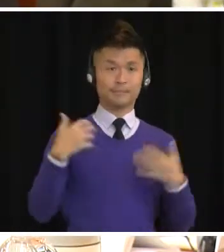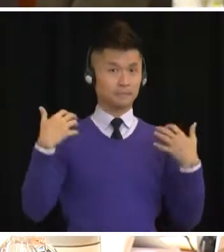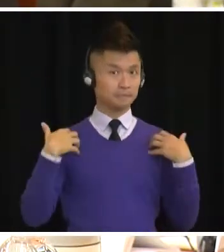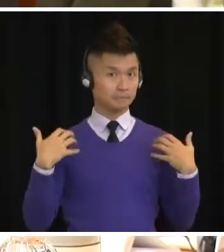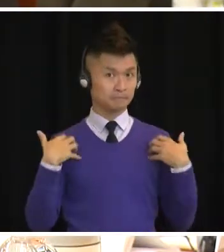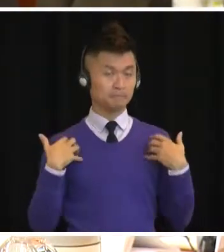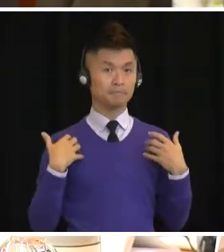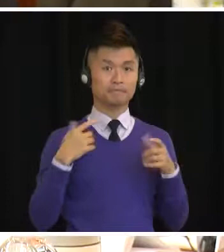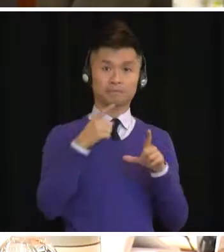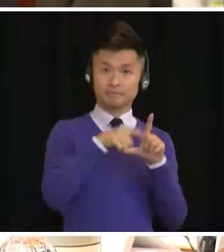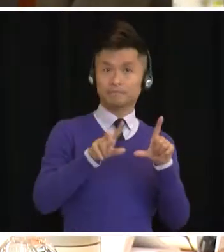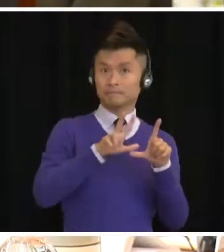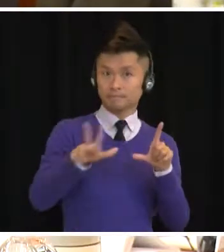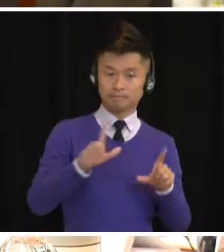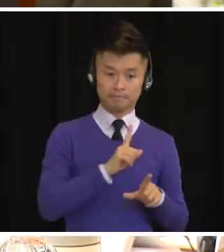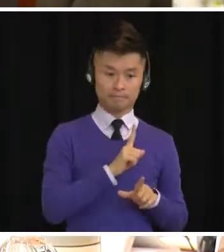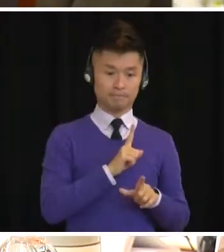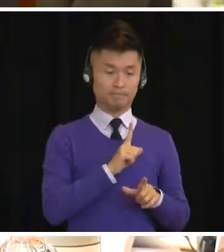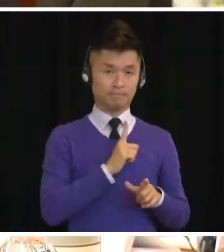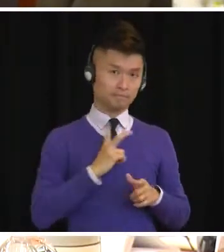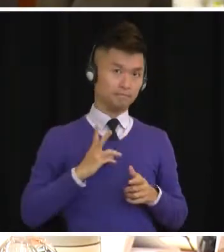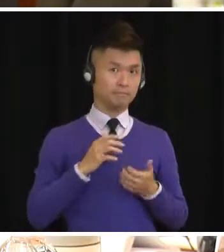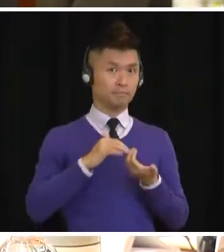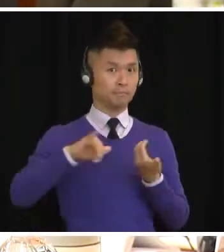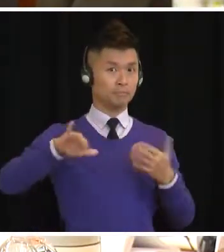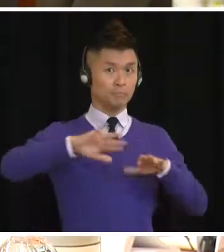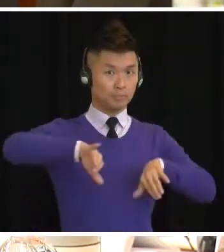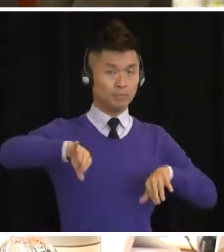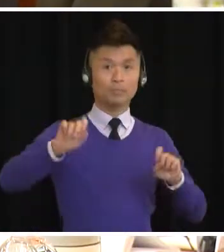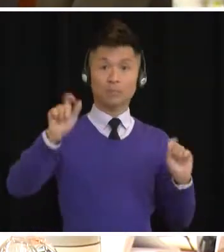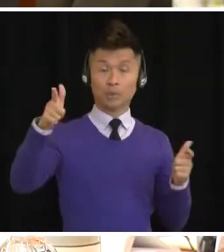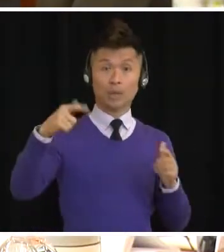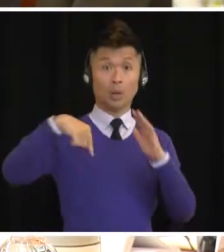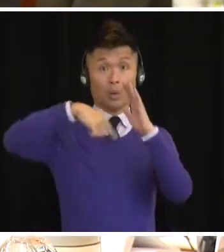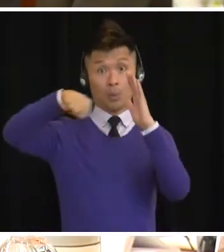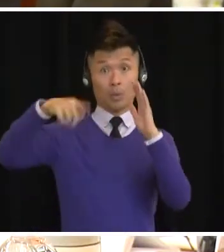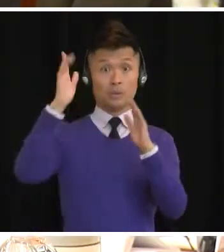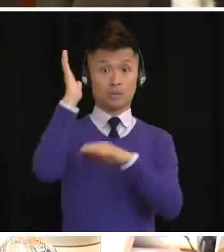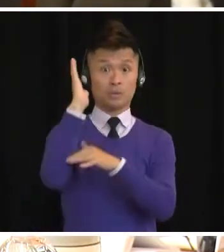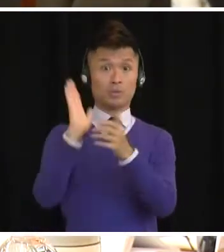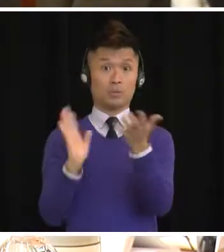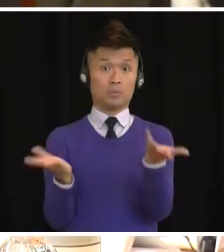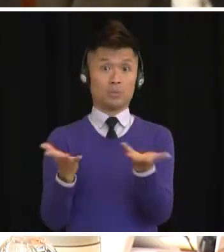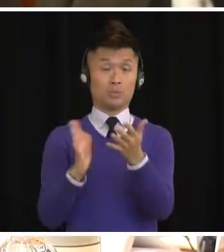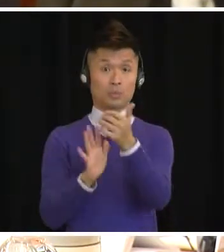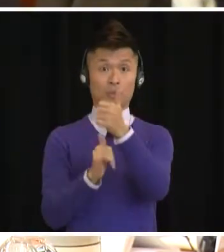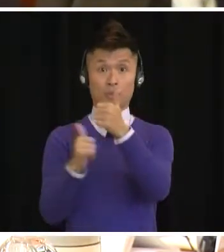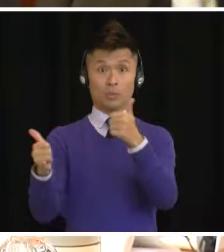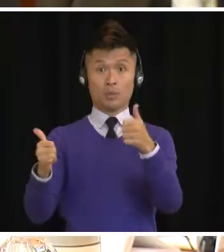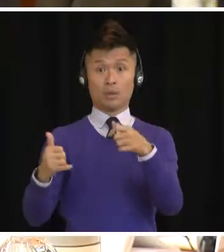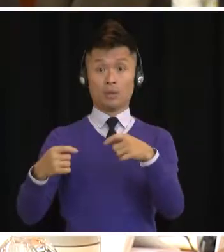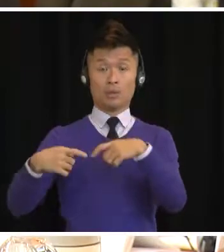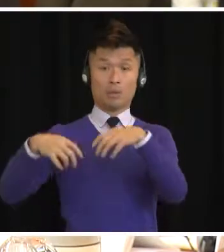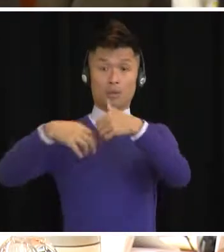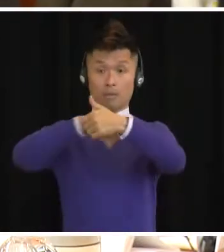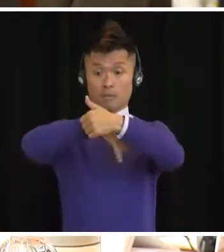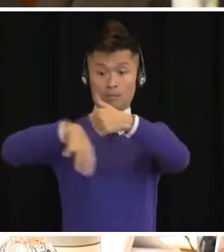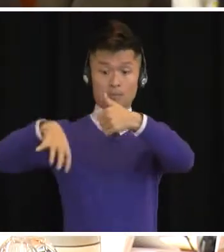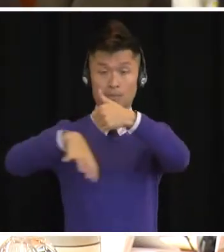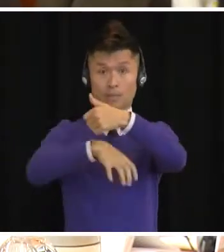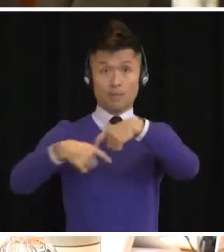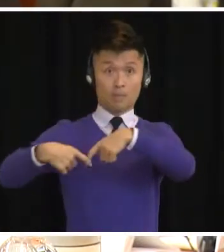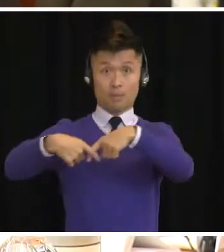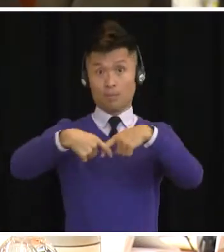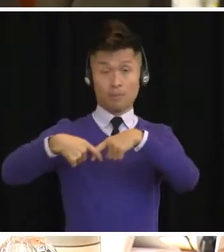revise the Protection Act for children and youth rights and welfare. So at the executive yuan,